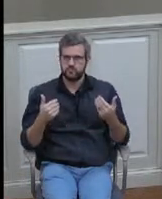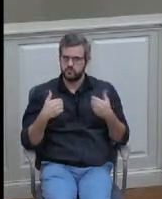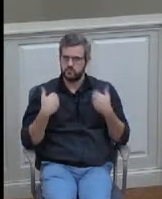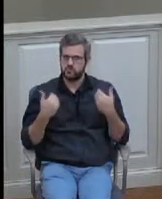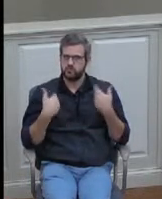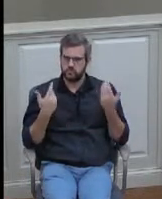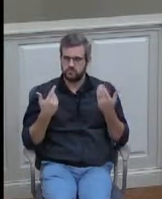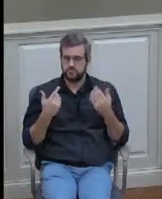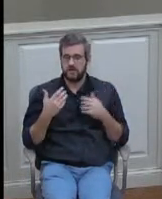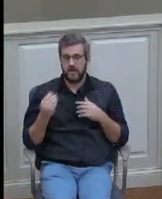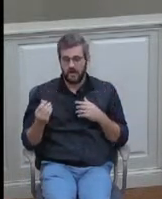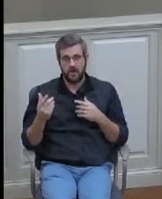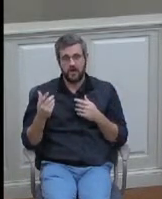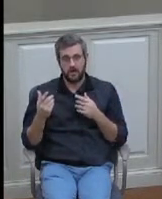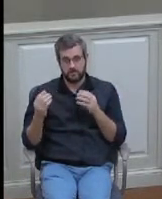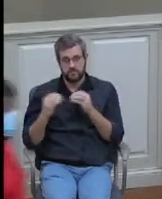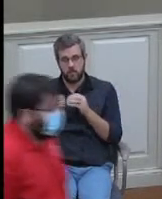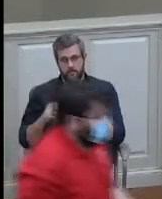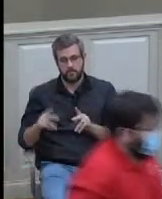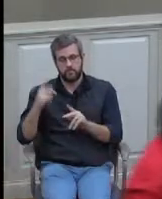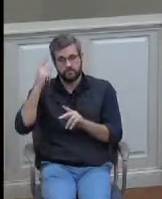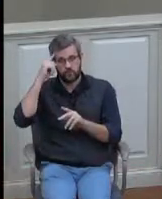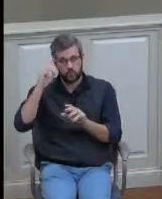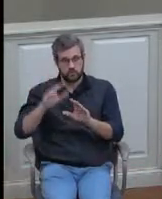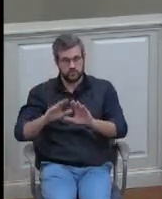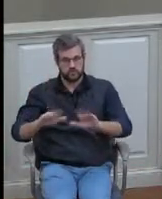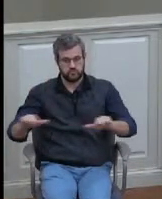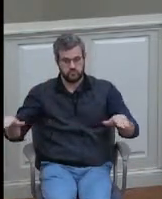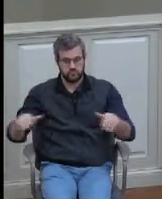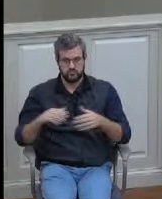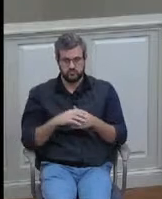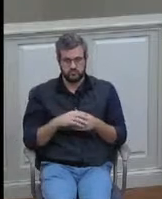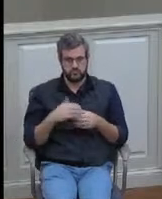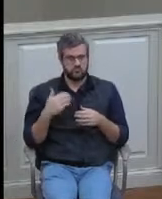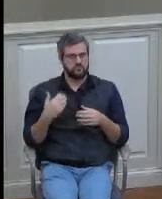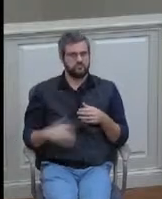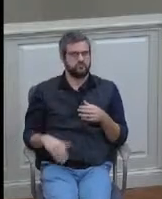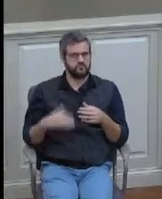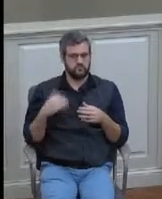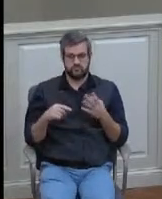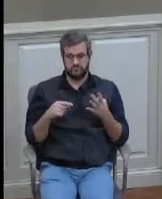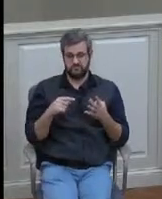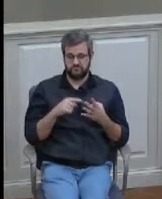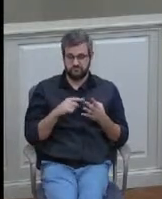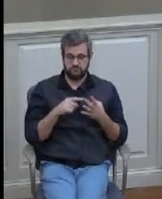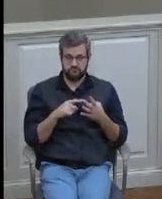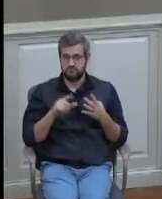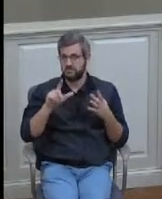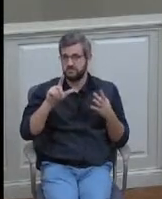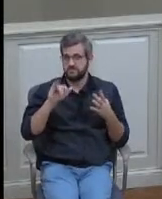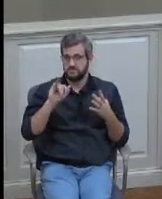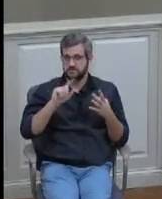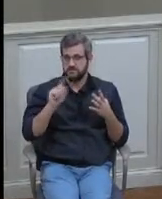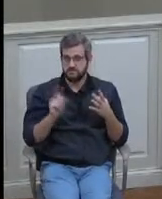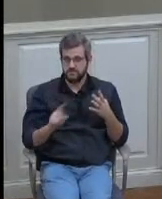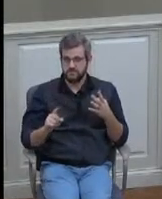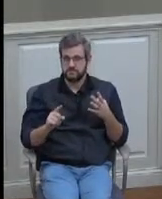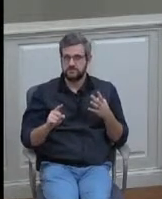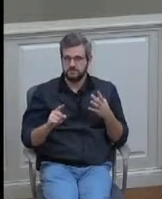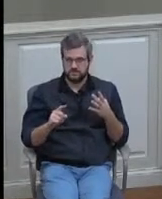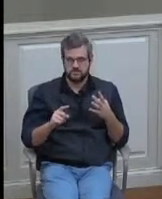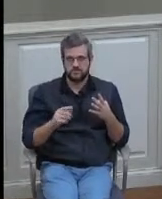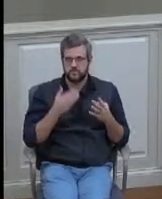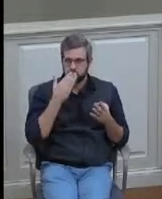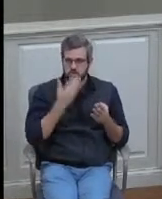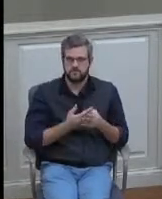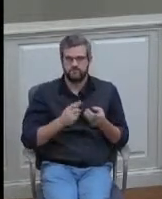and advancing opportunities for children. And I have to say that in this area, Liz has been a friend to the Arts